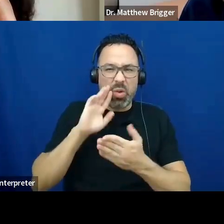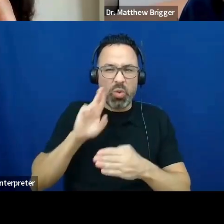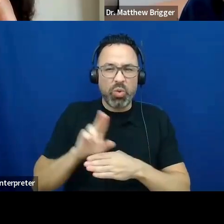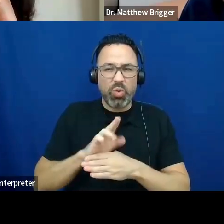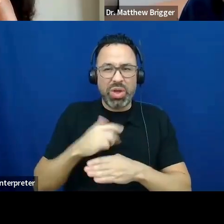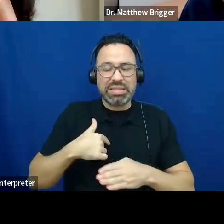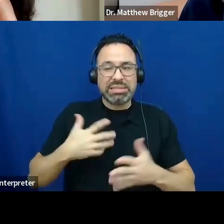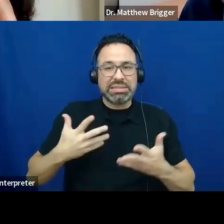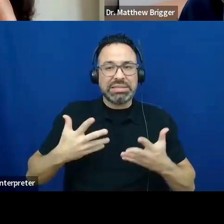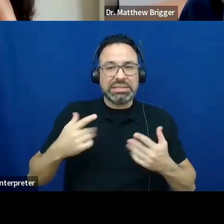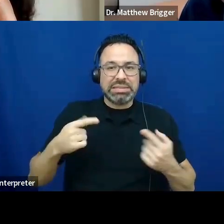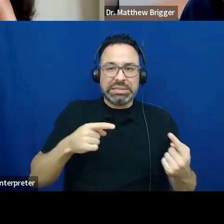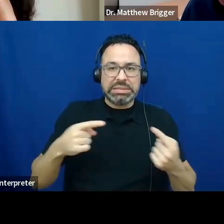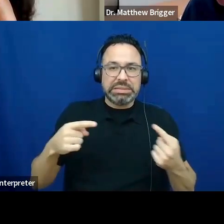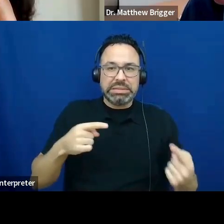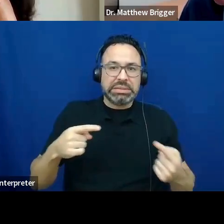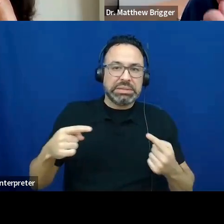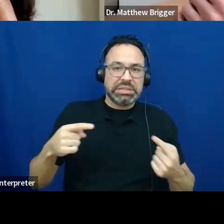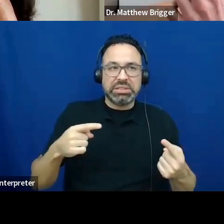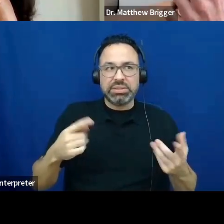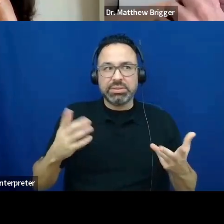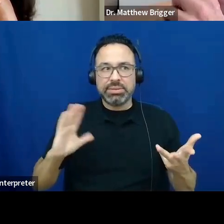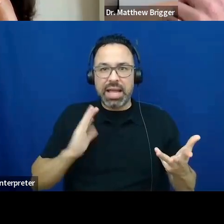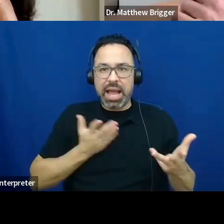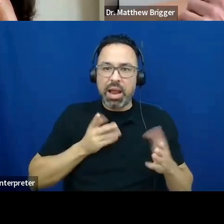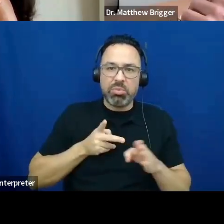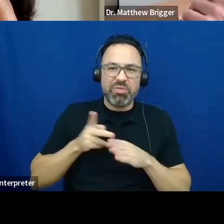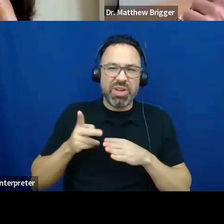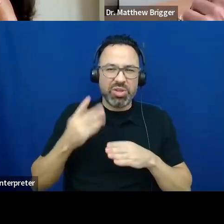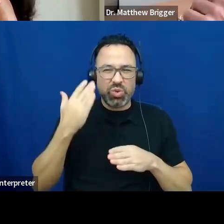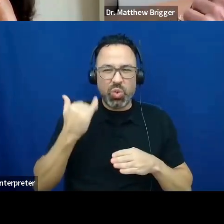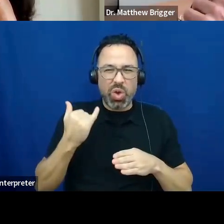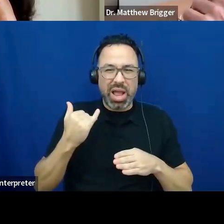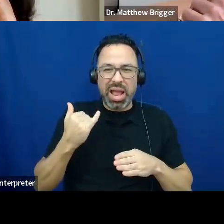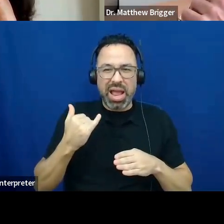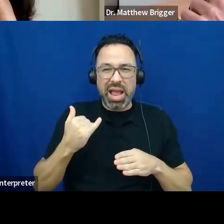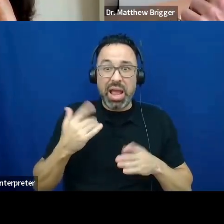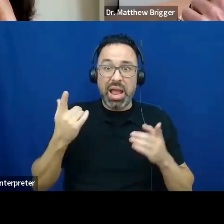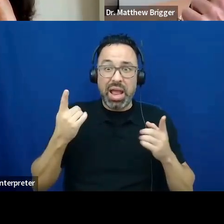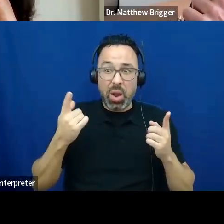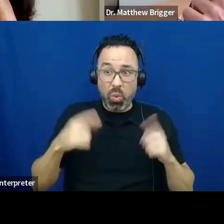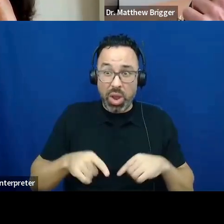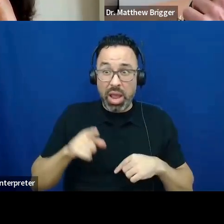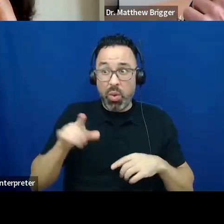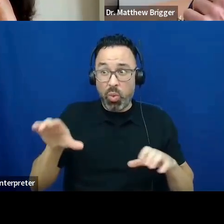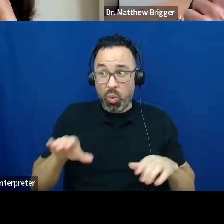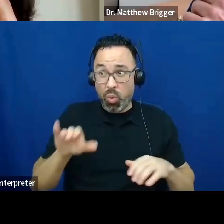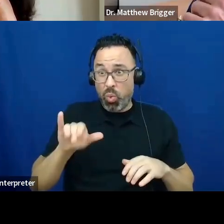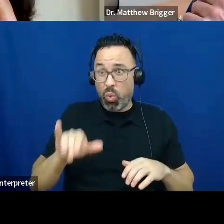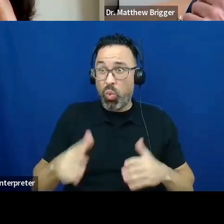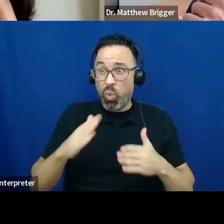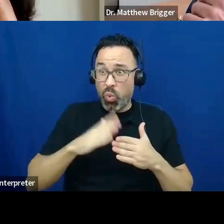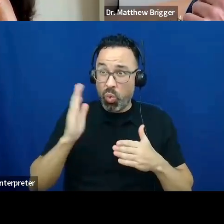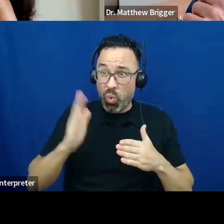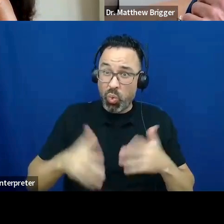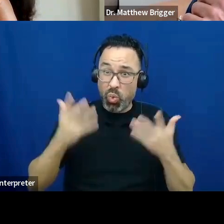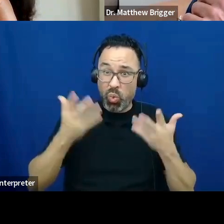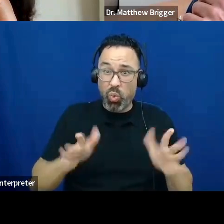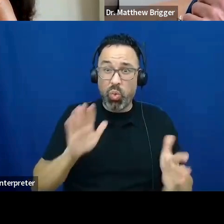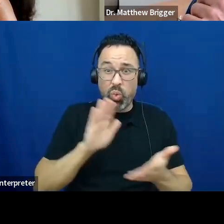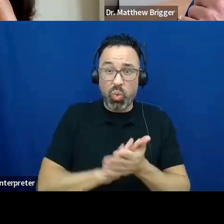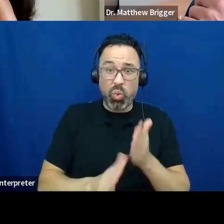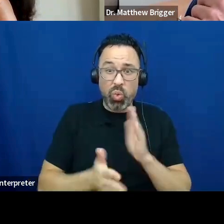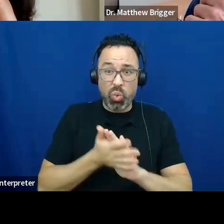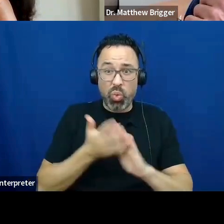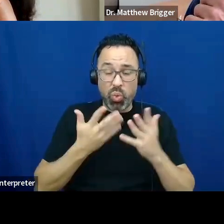It's controversial in the field in the sense of it's not an end all be all of you put electrical stimulation on and